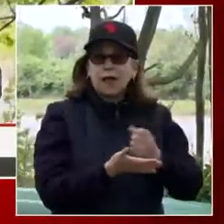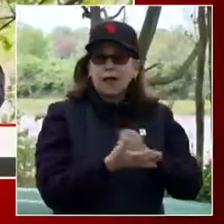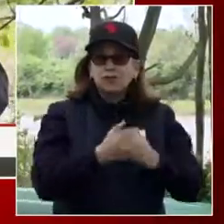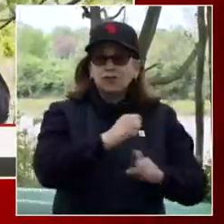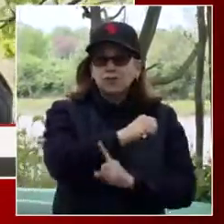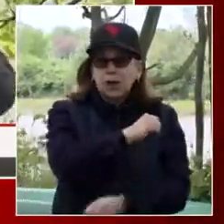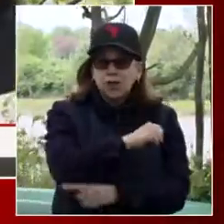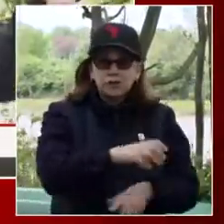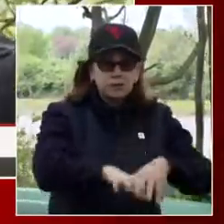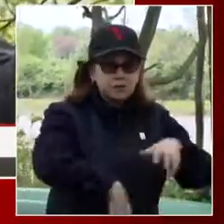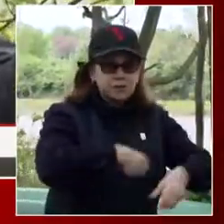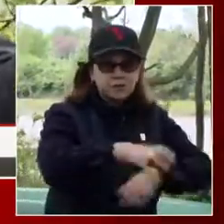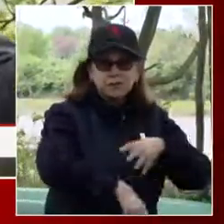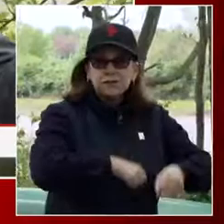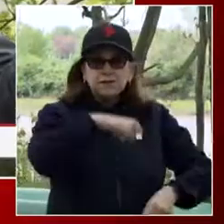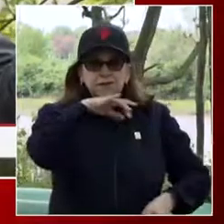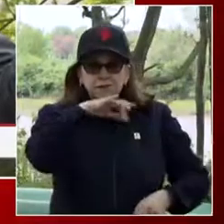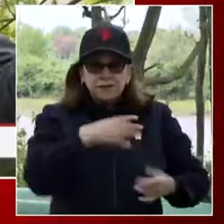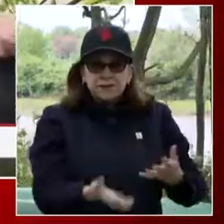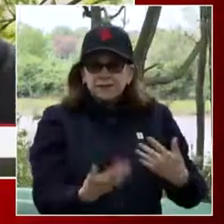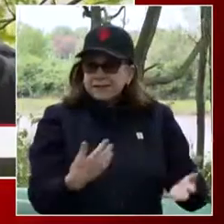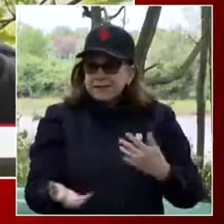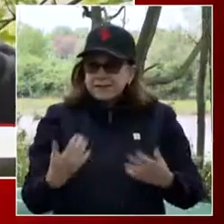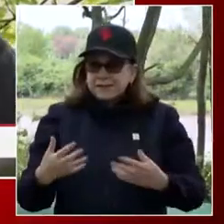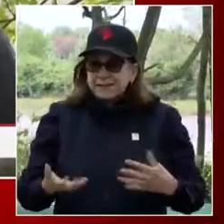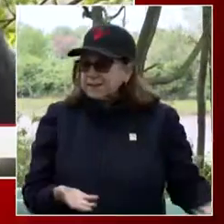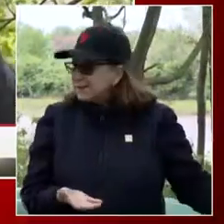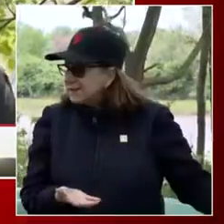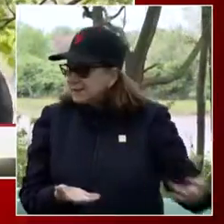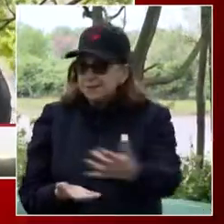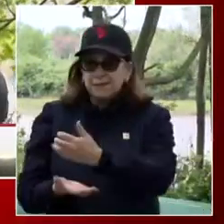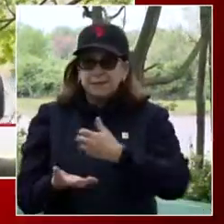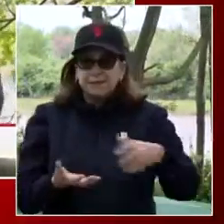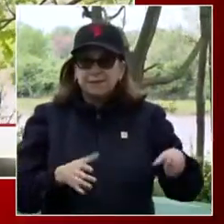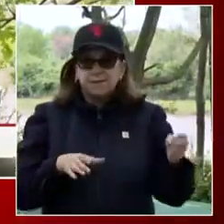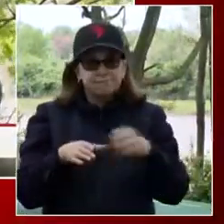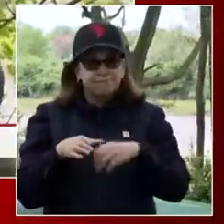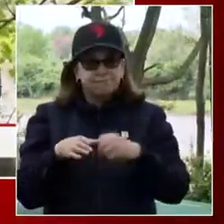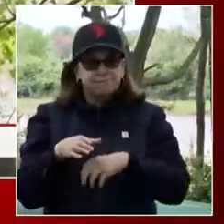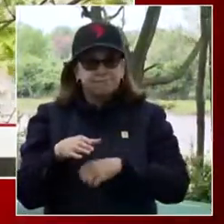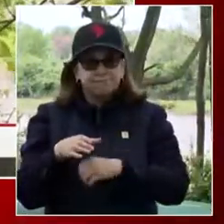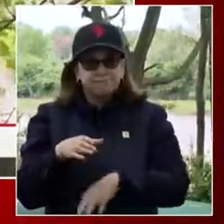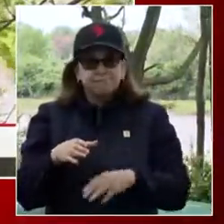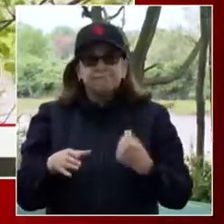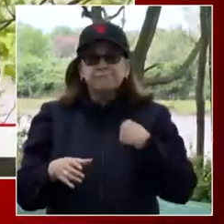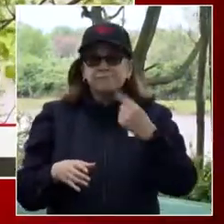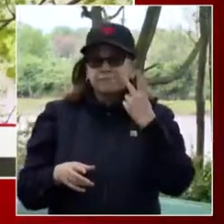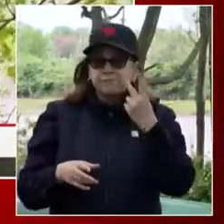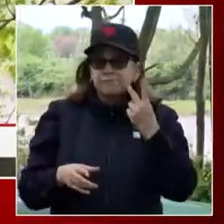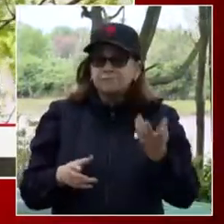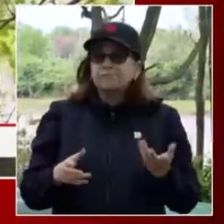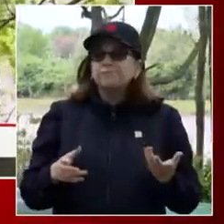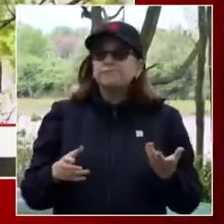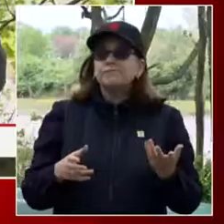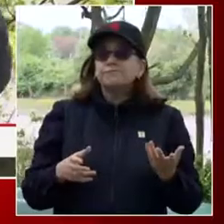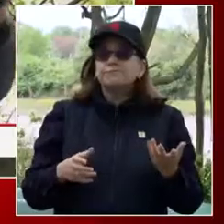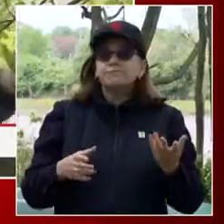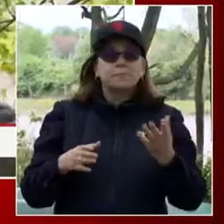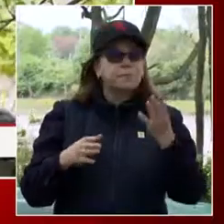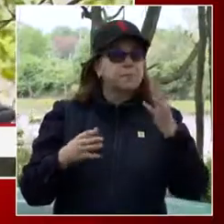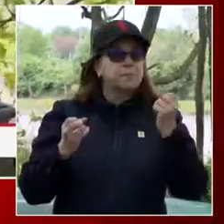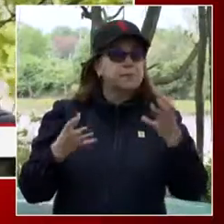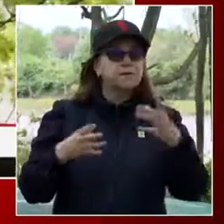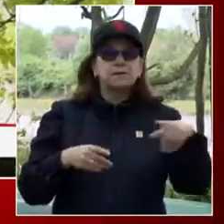that they come back and they inventory, Mayor, the trash that they got, so we can continue to see that as the plastic bags